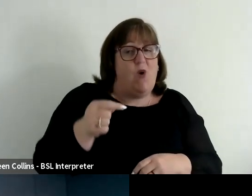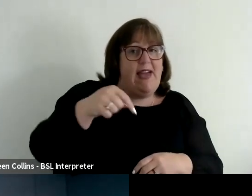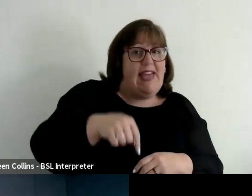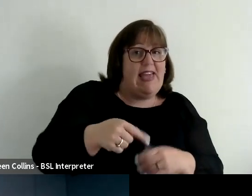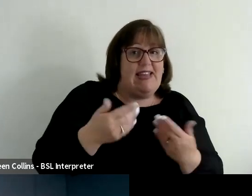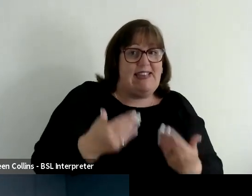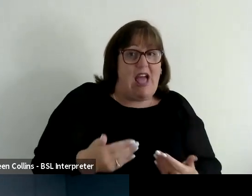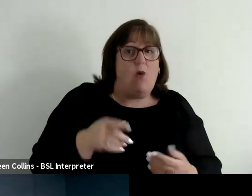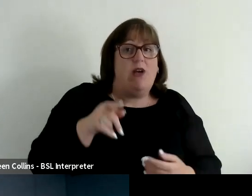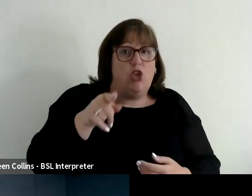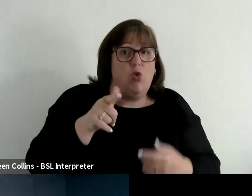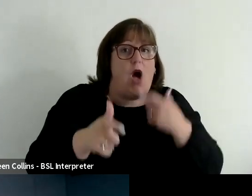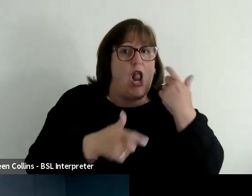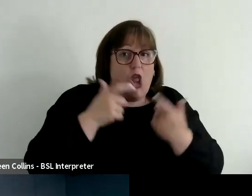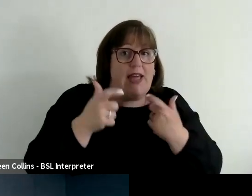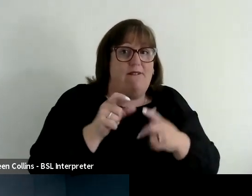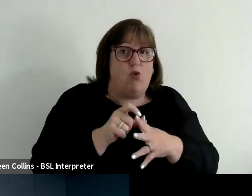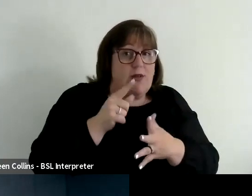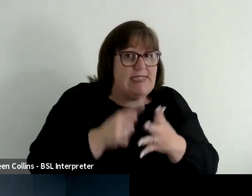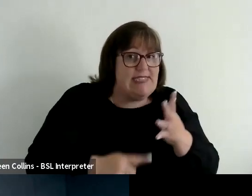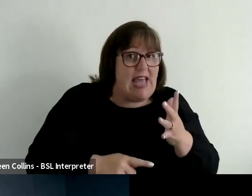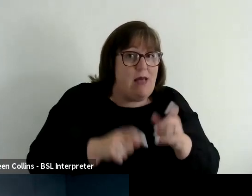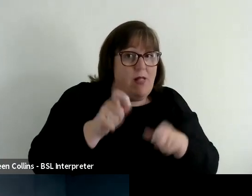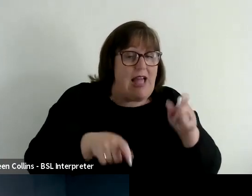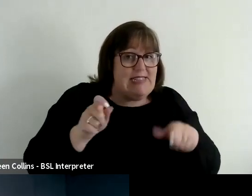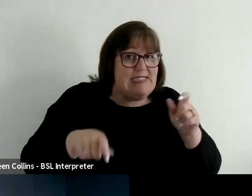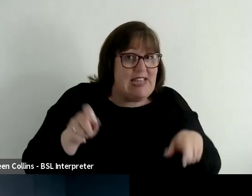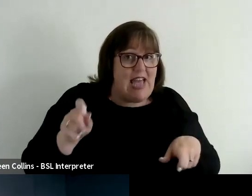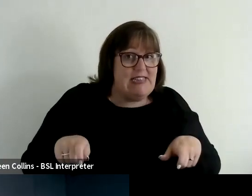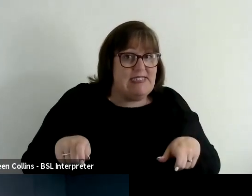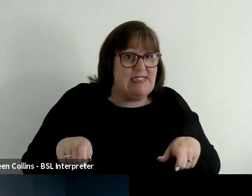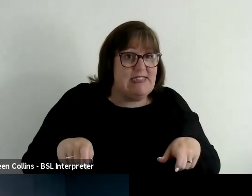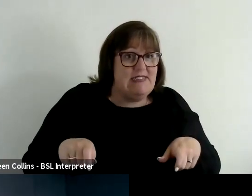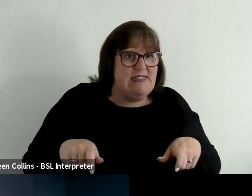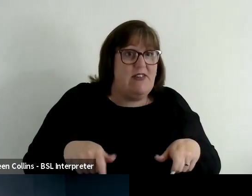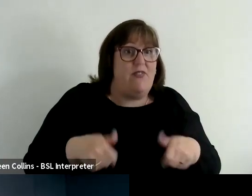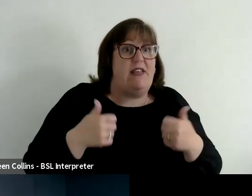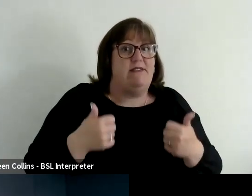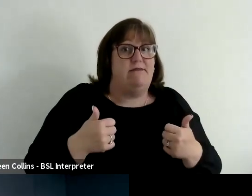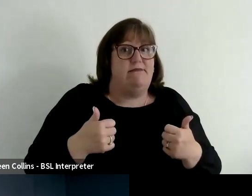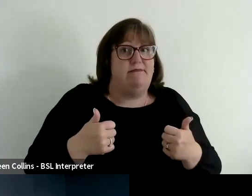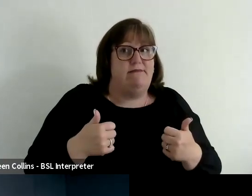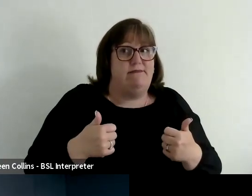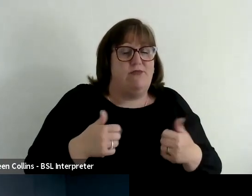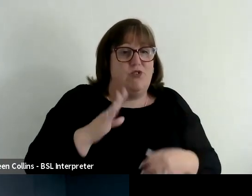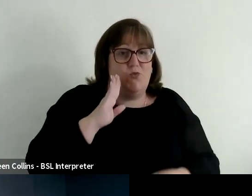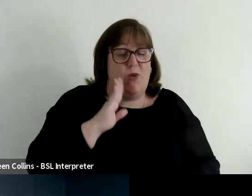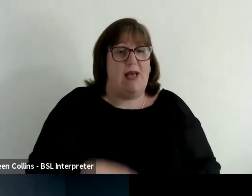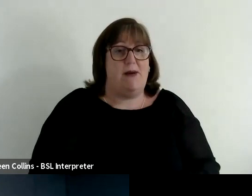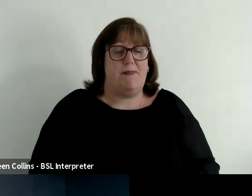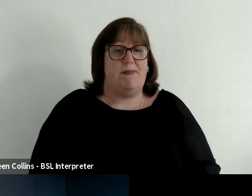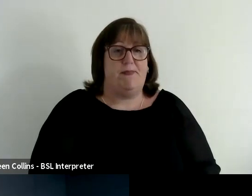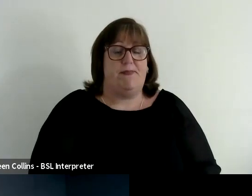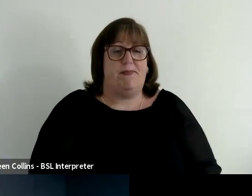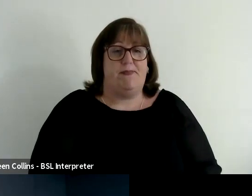to exclude them. You're looking for reasons to find us. So, yeah. Which is always very, very encouraging. Yeah, no, that's great.